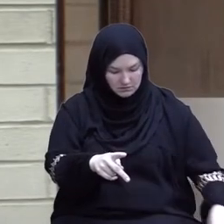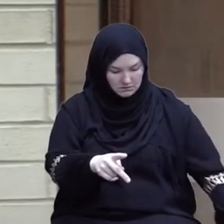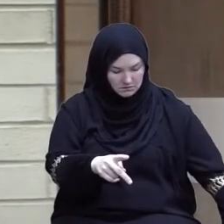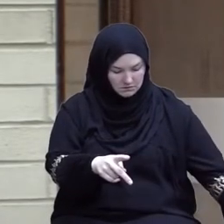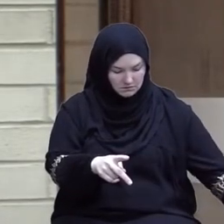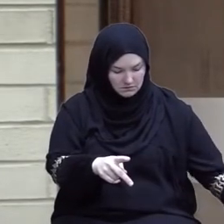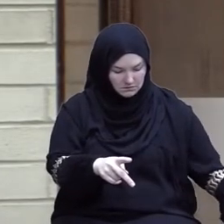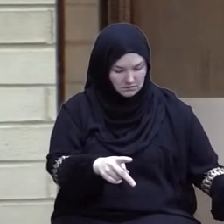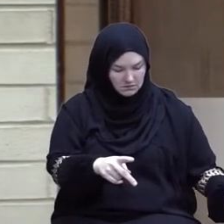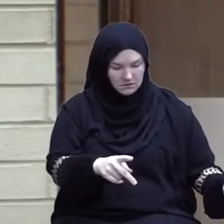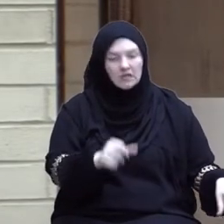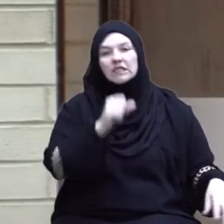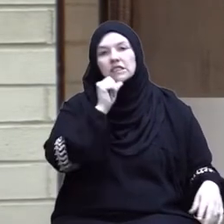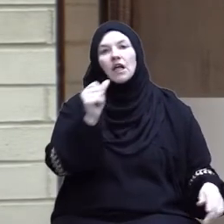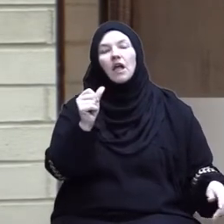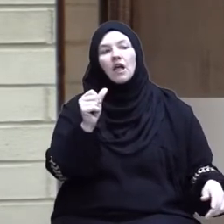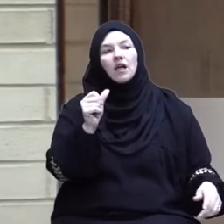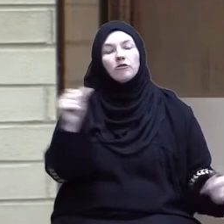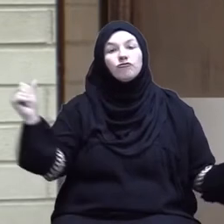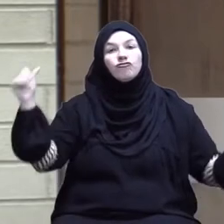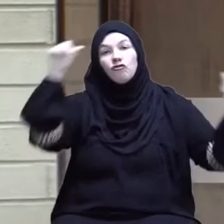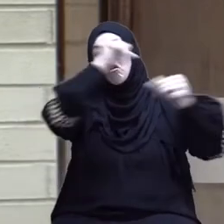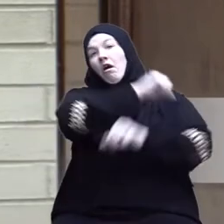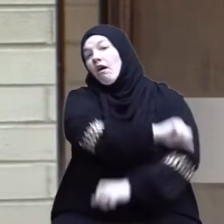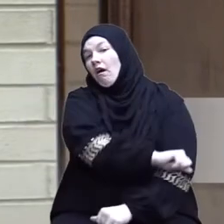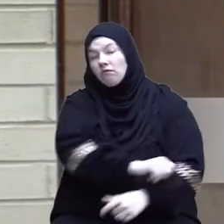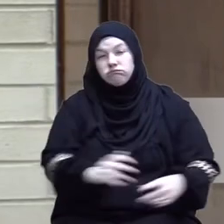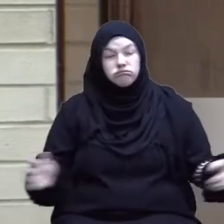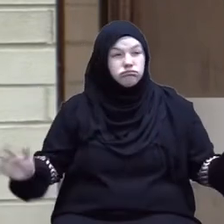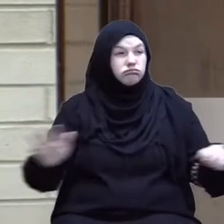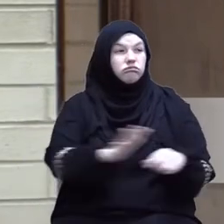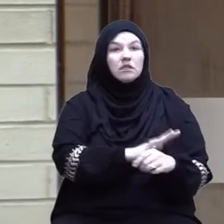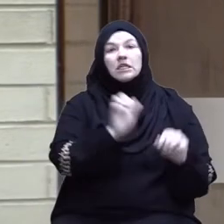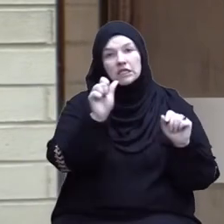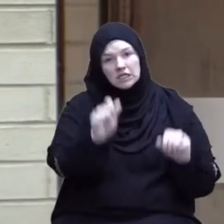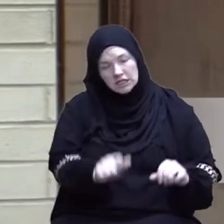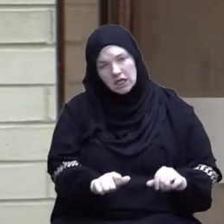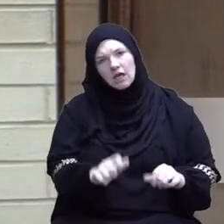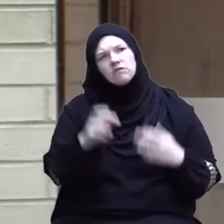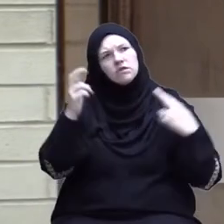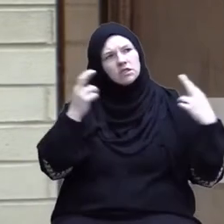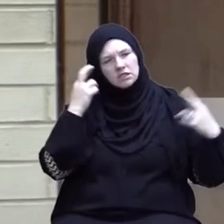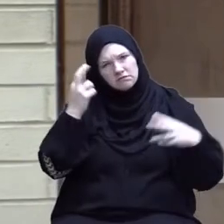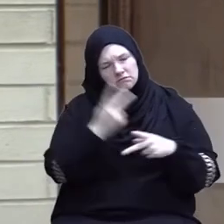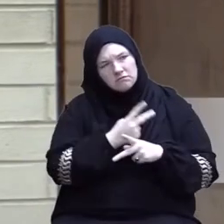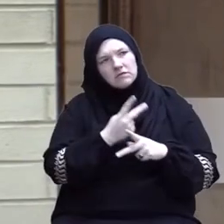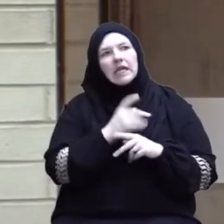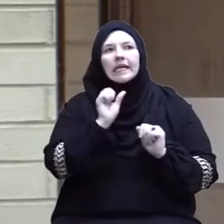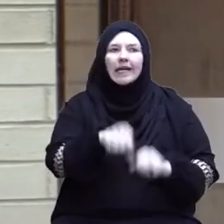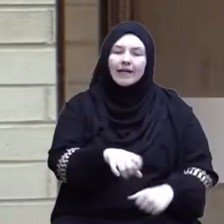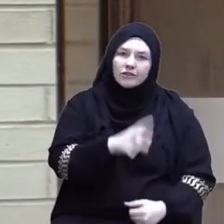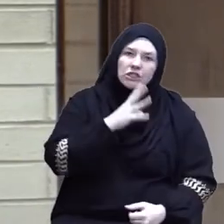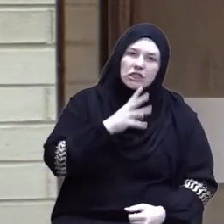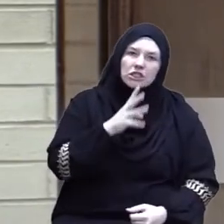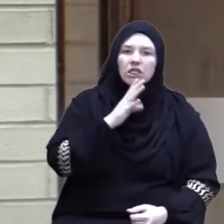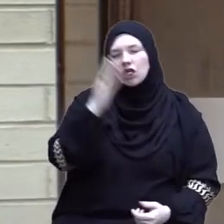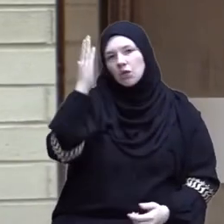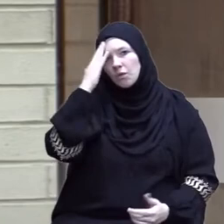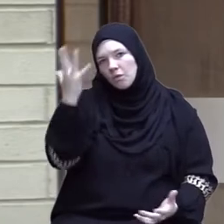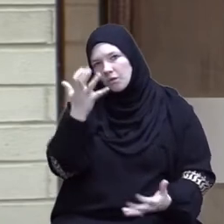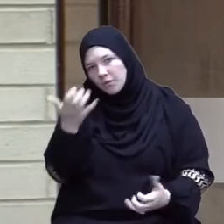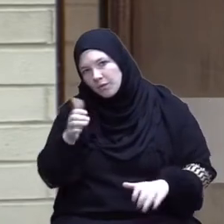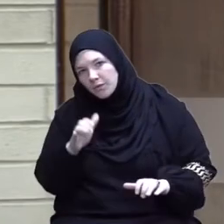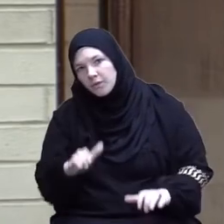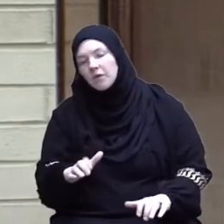and overwhelmed by his drunkenness. He is able to reason, he is able to talk, he knows what he wants to